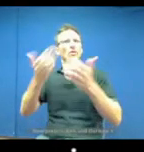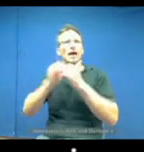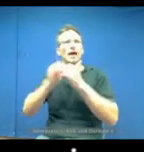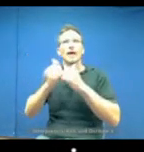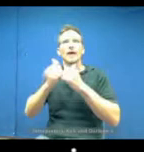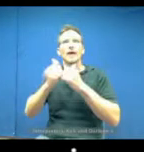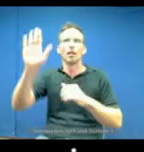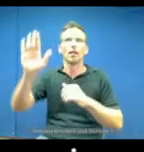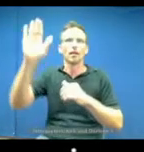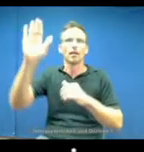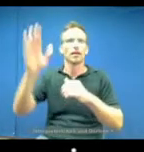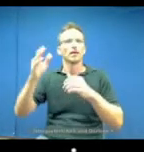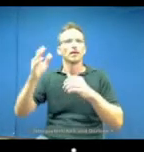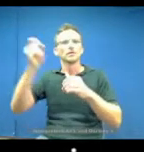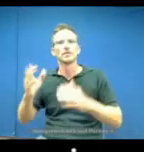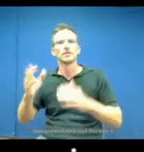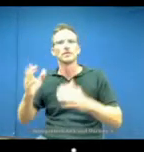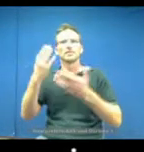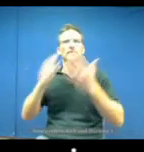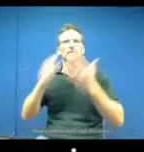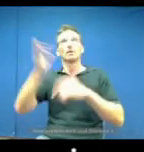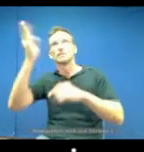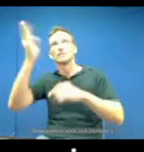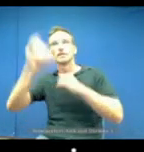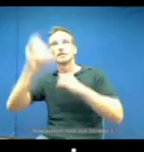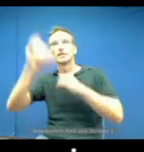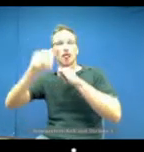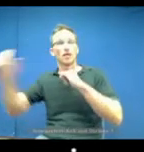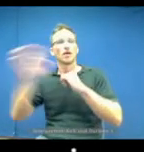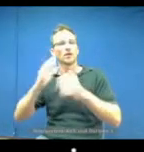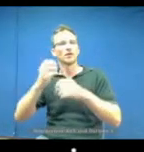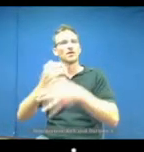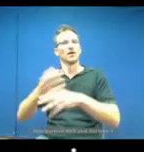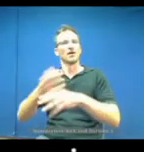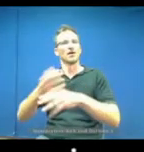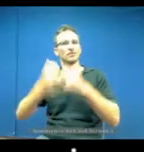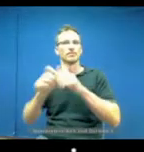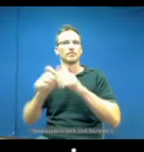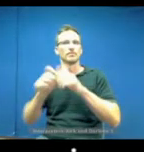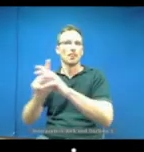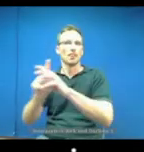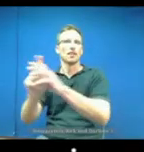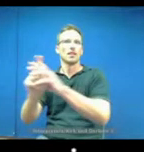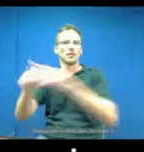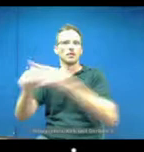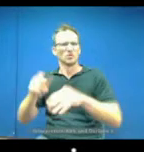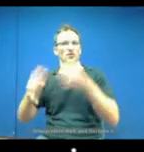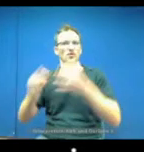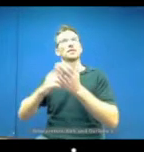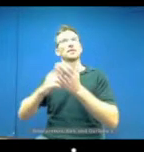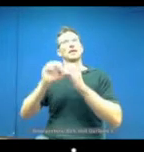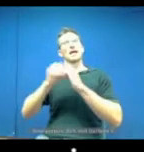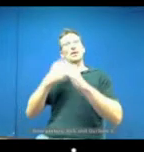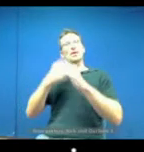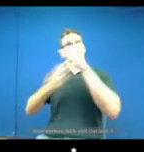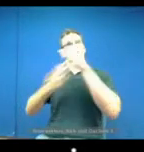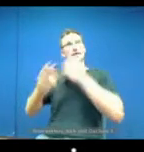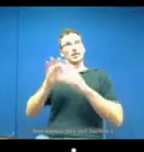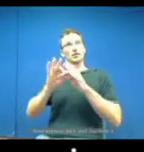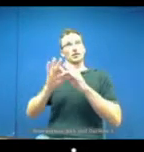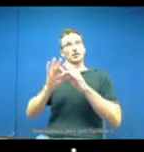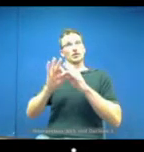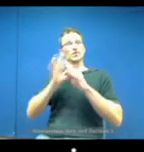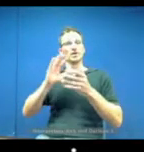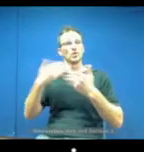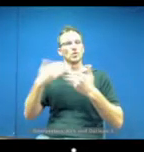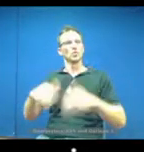not give speeches, and so all of that implicates what we can expect to see when we're interpreting for them. They'll be addressing each other